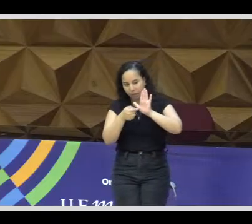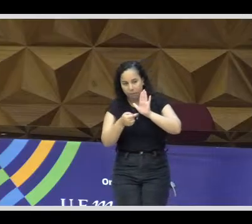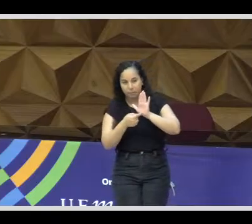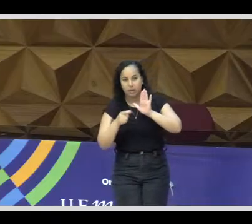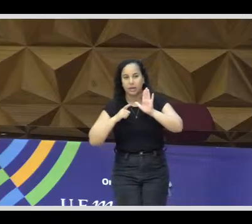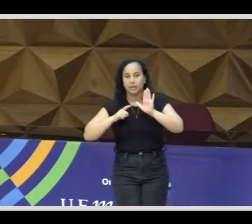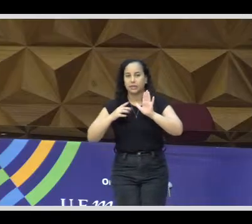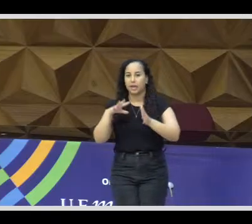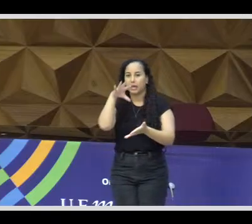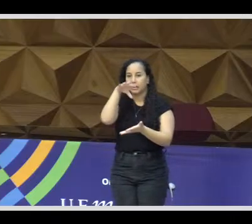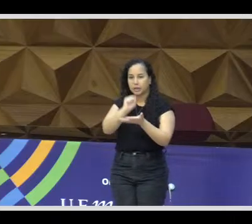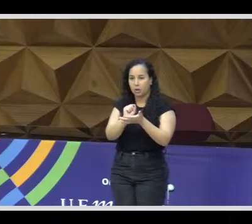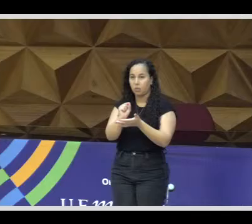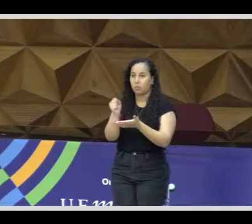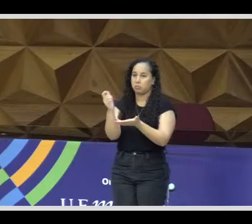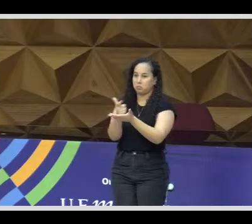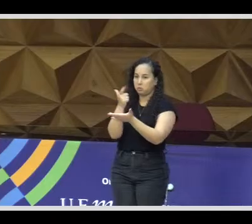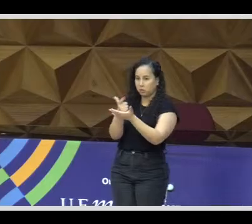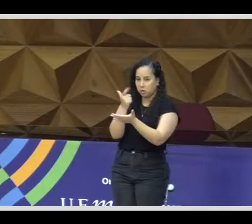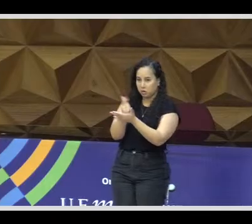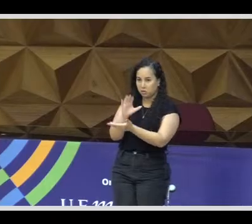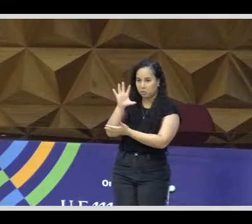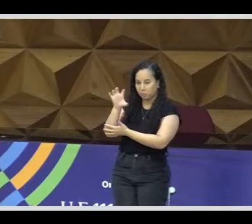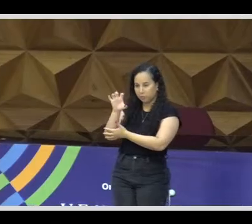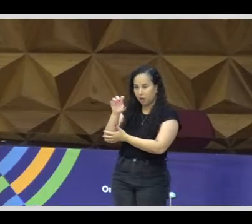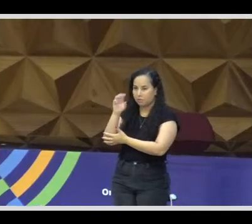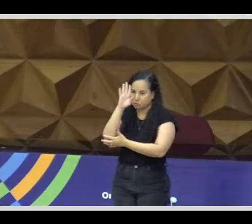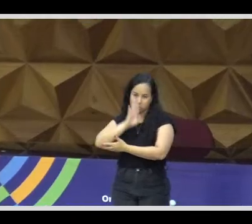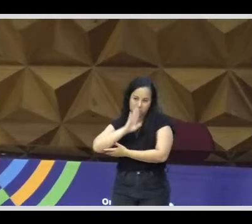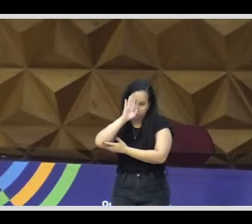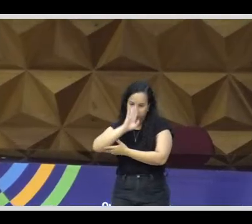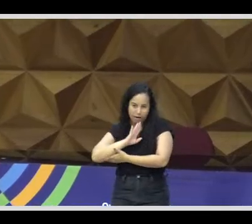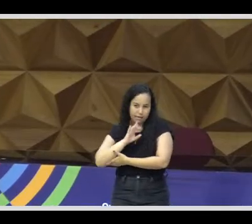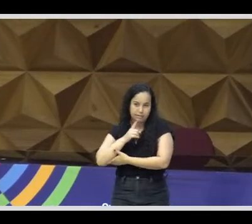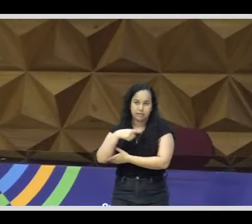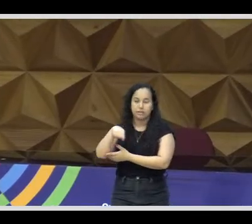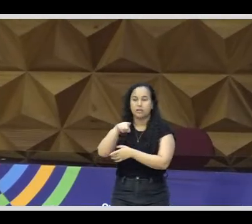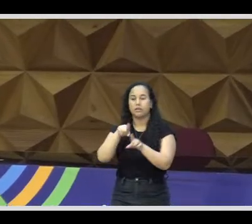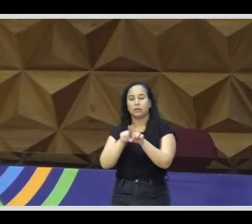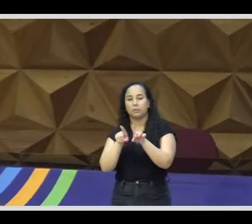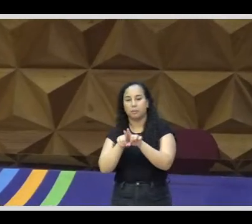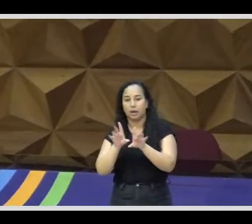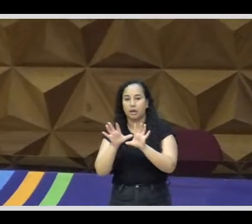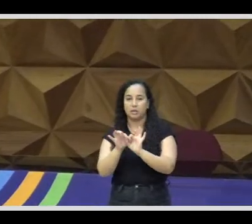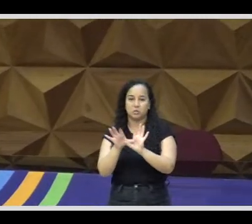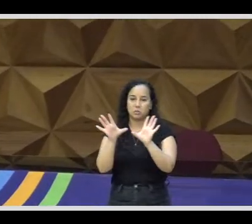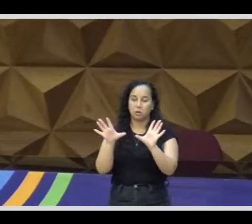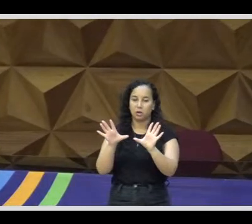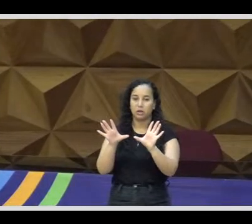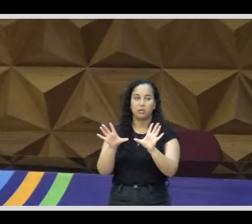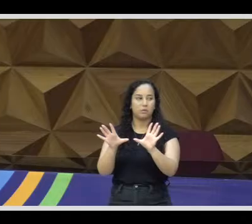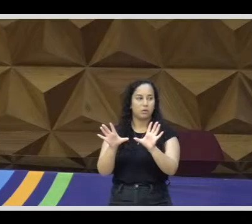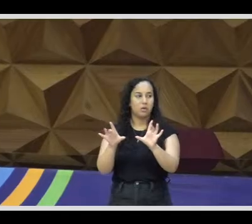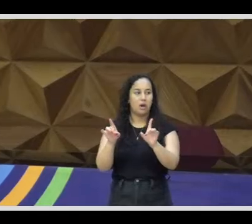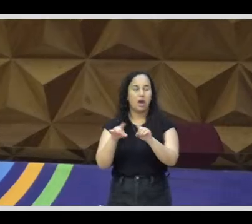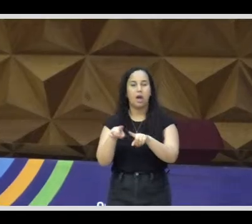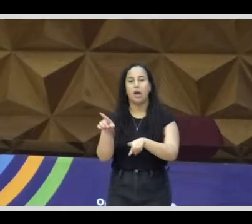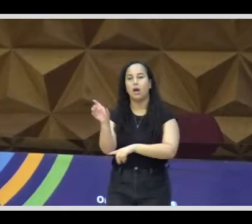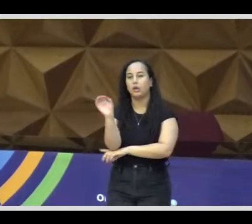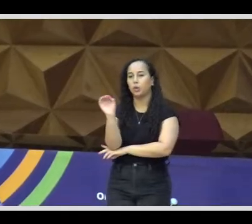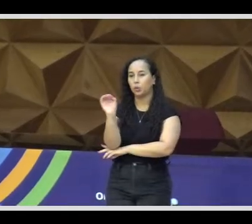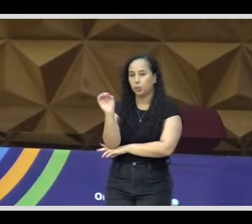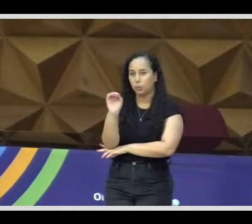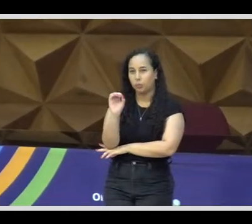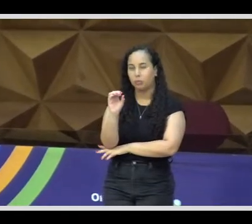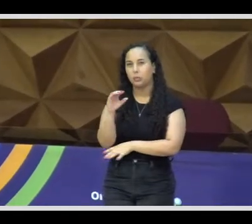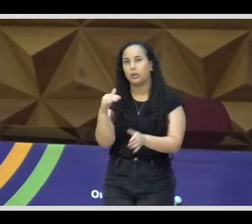download book PDF, and you can download for free. It will be available until October